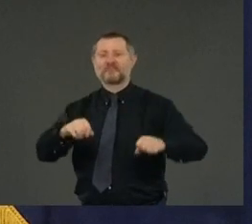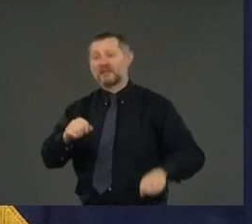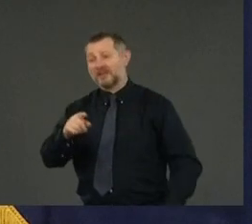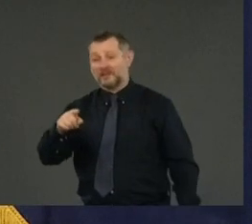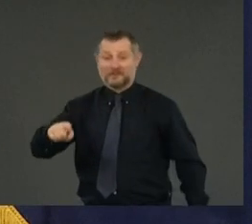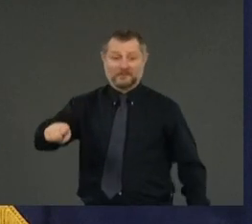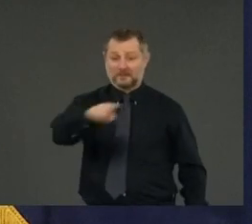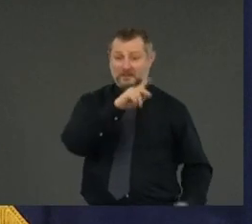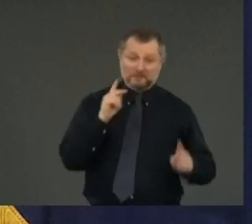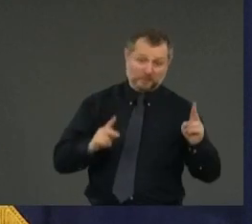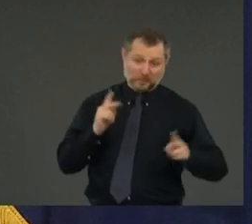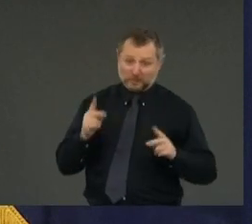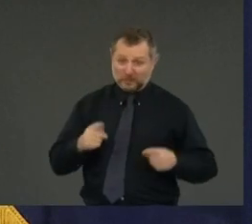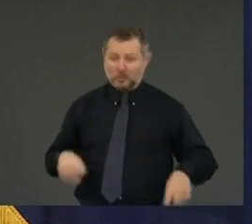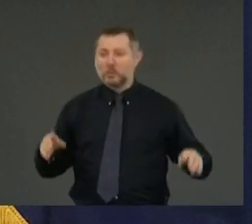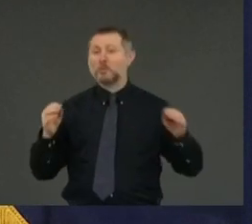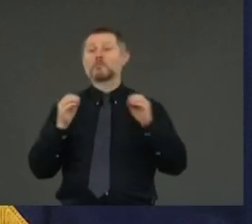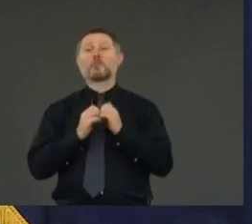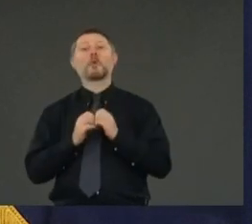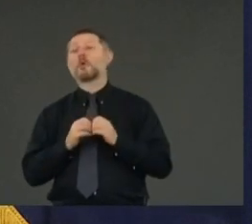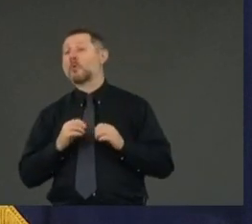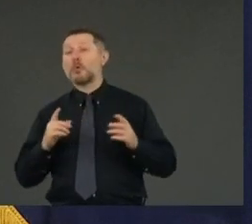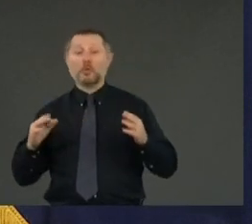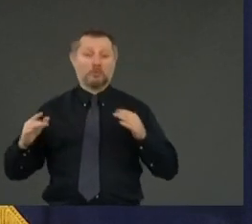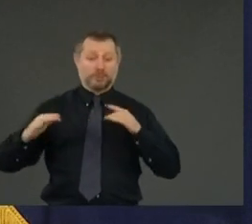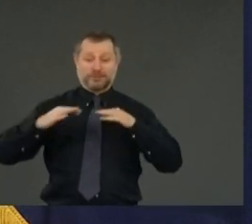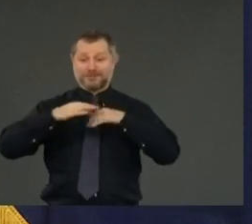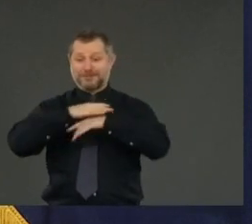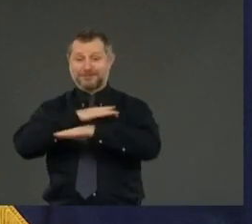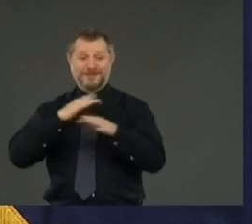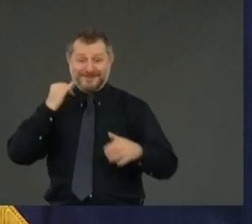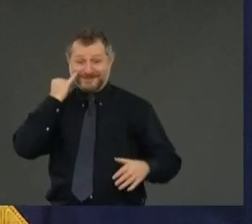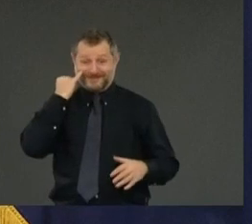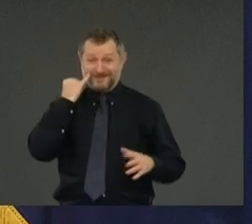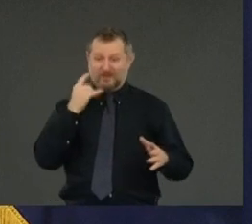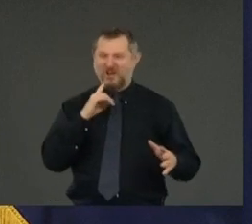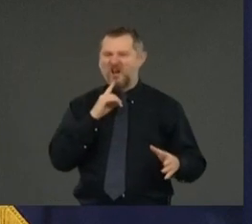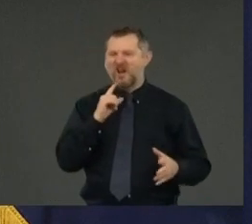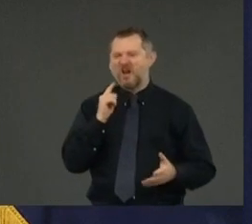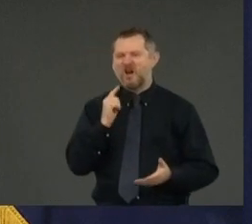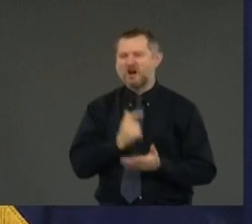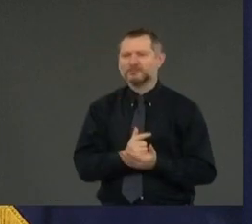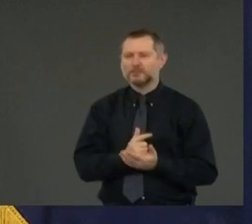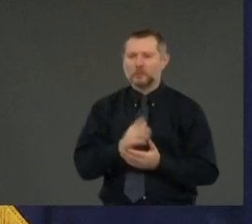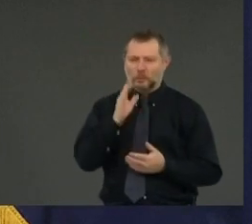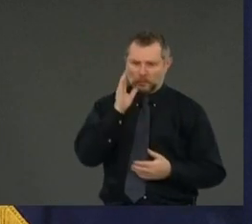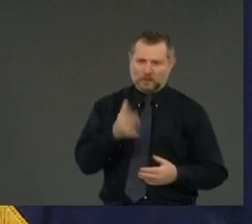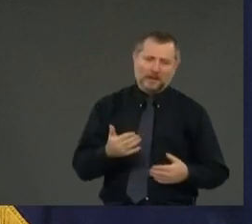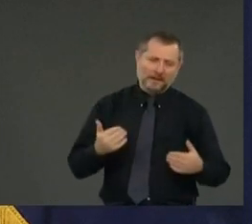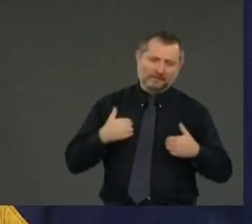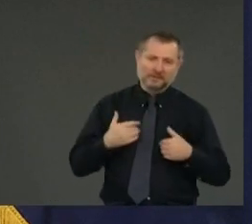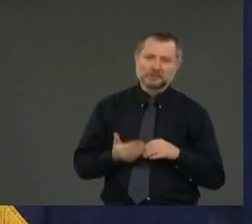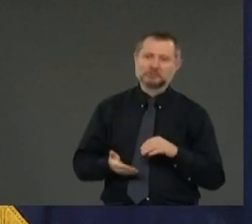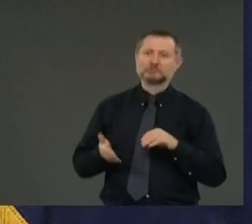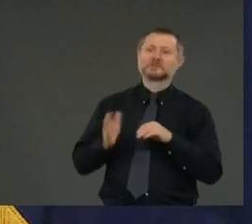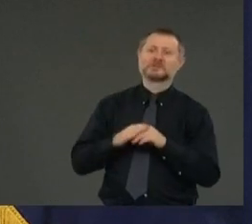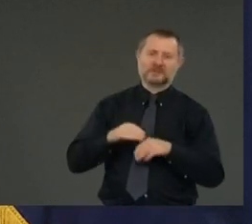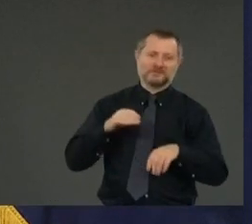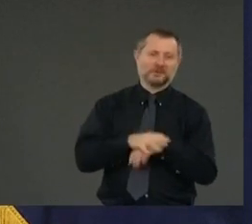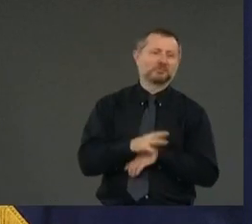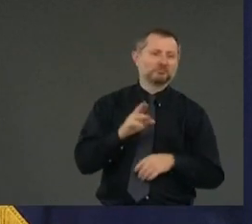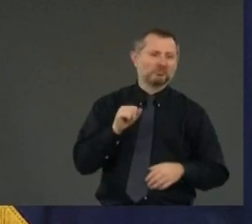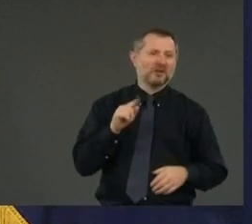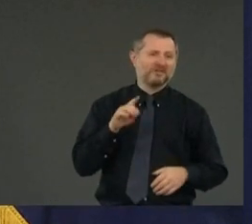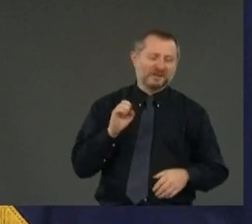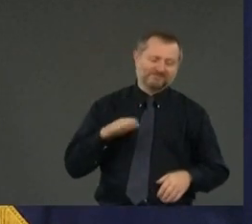activity, by definition, there will be some increase in the infection rate. The question then